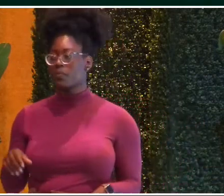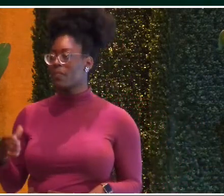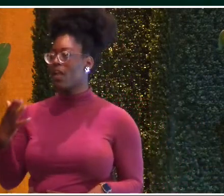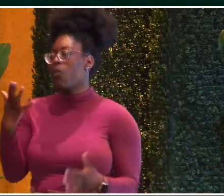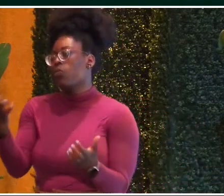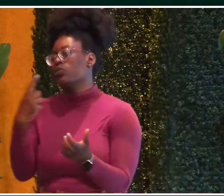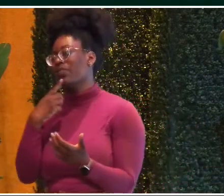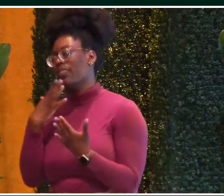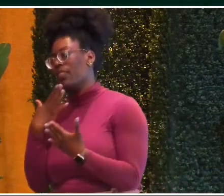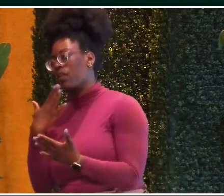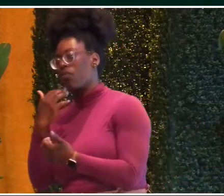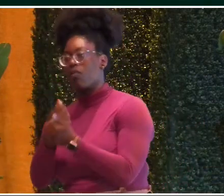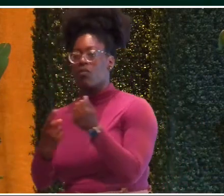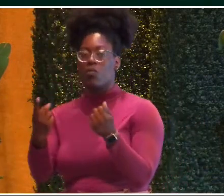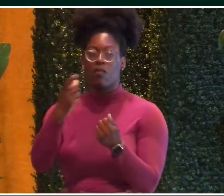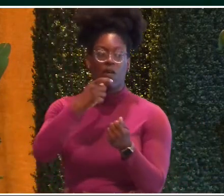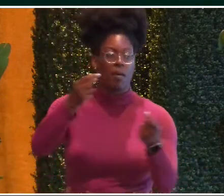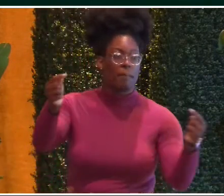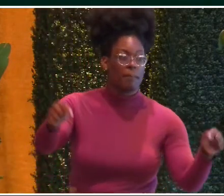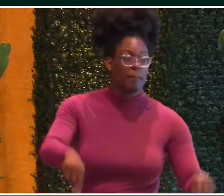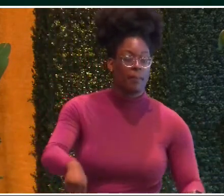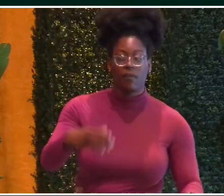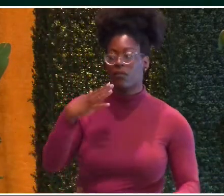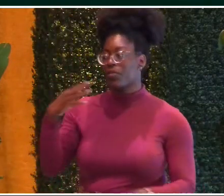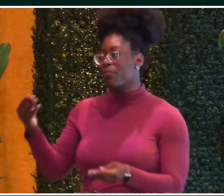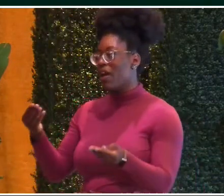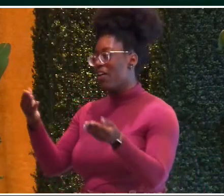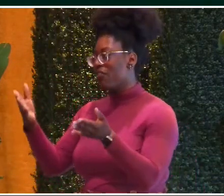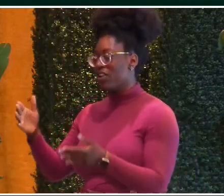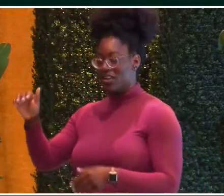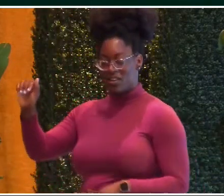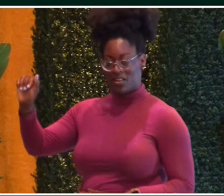all of you for being here. Having